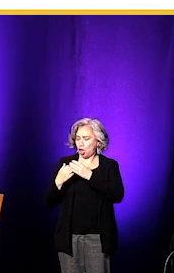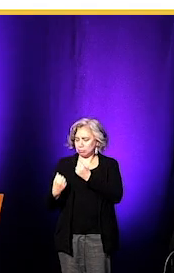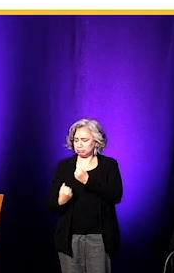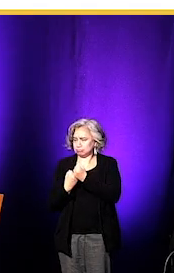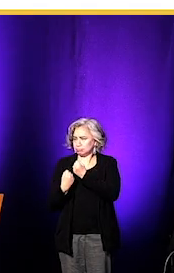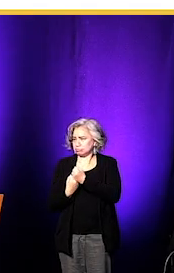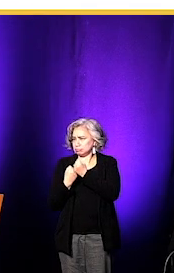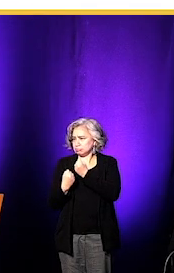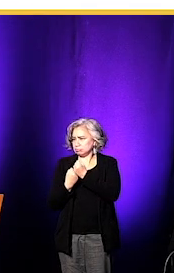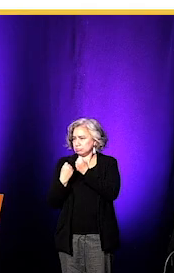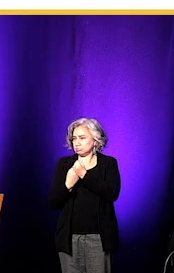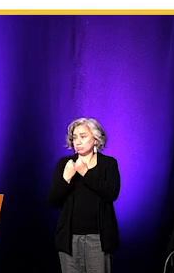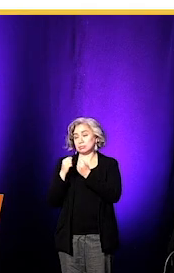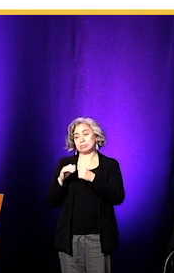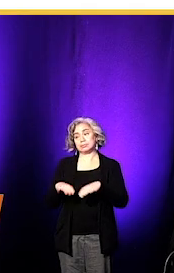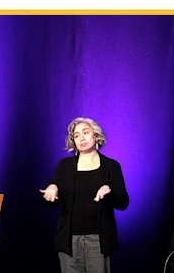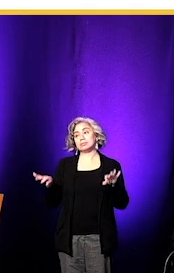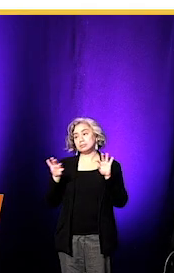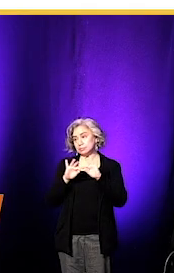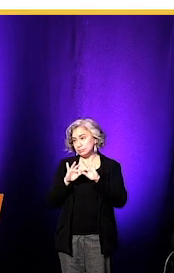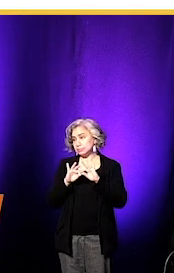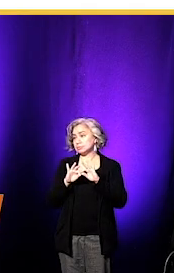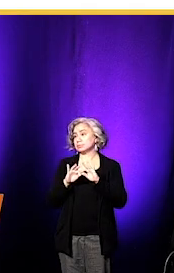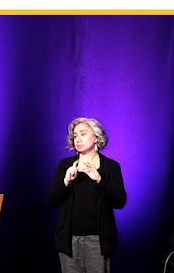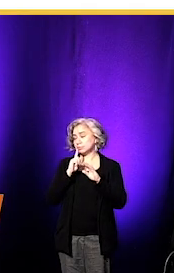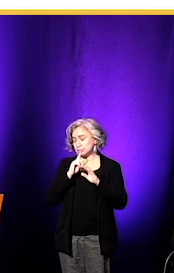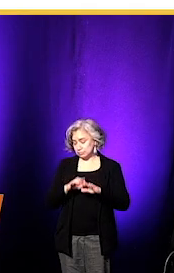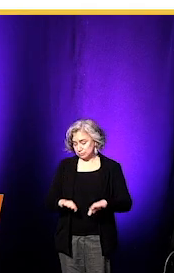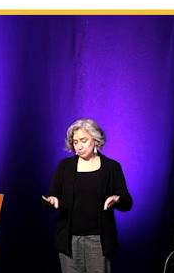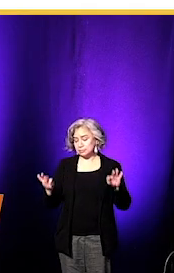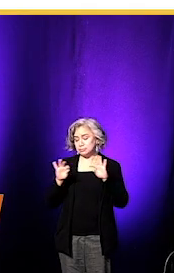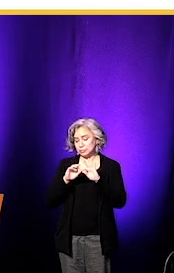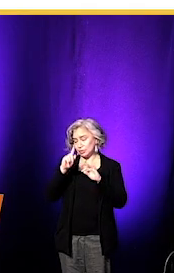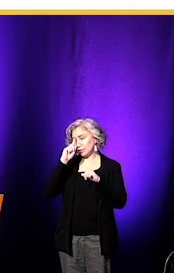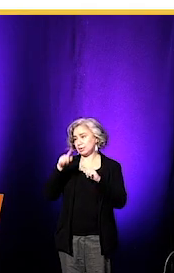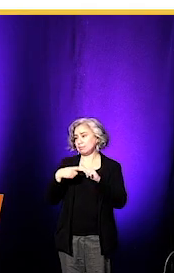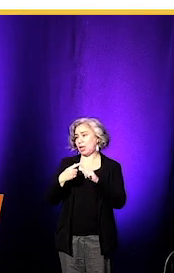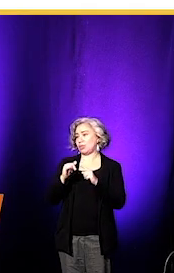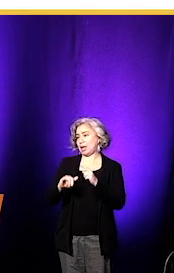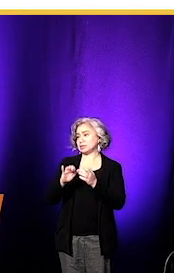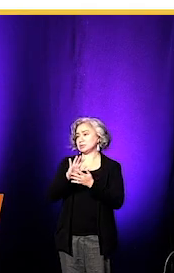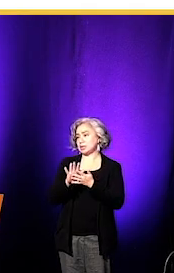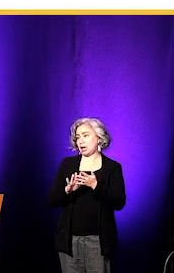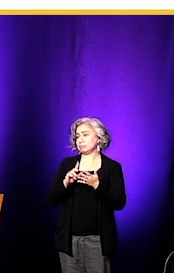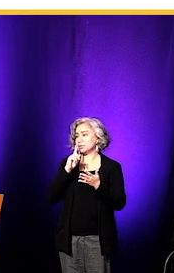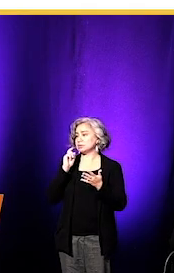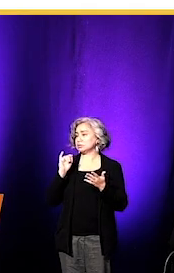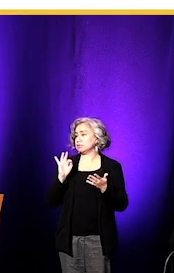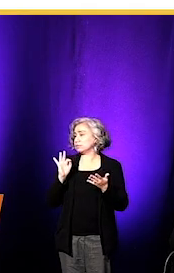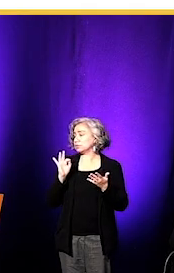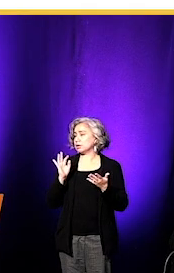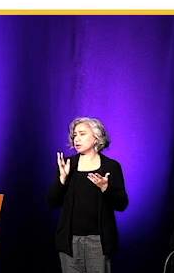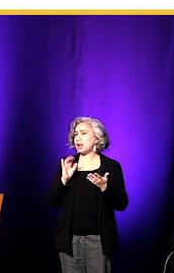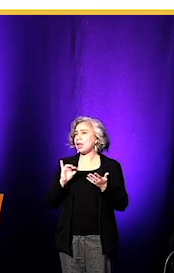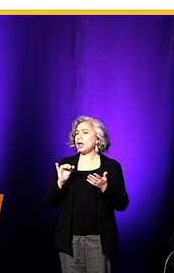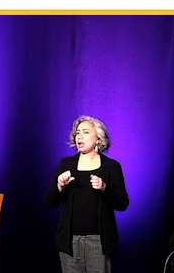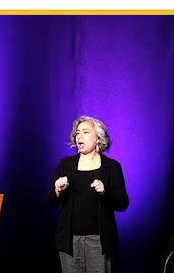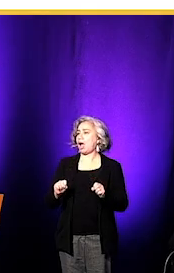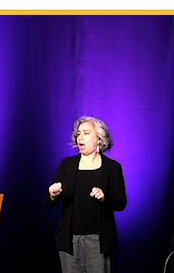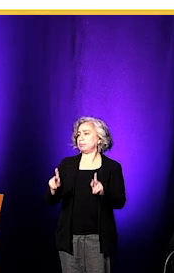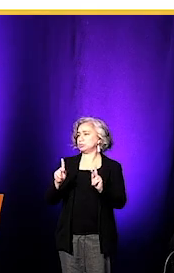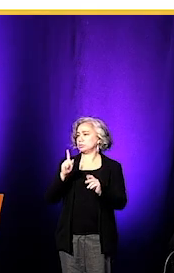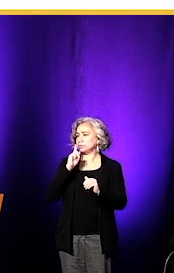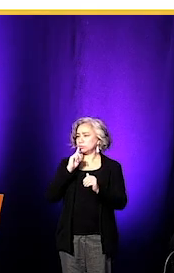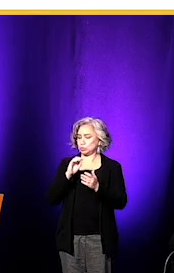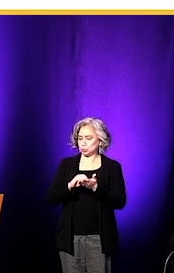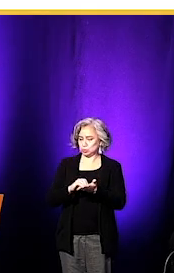that's really important to think about in design, because if we just, I mean, the opportunity for the